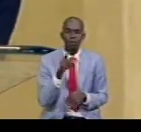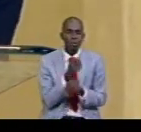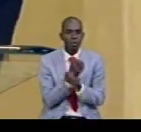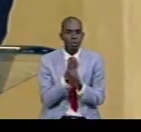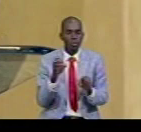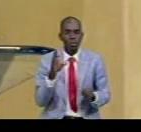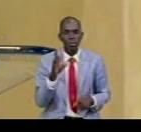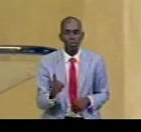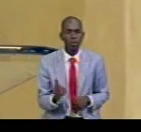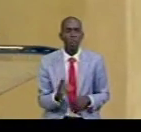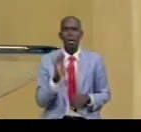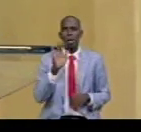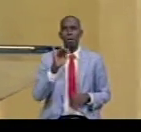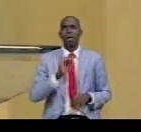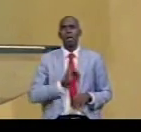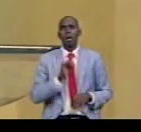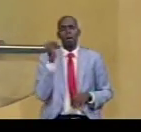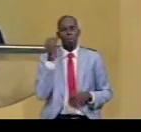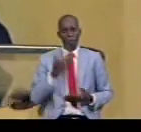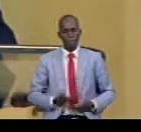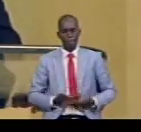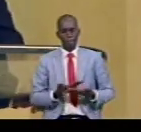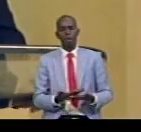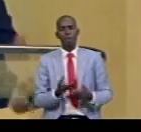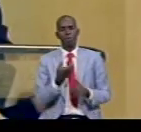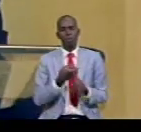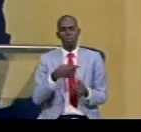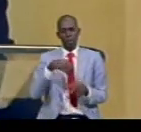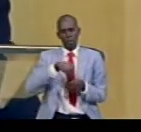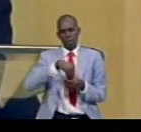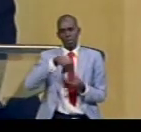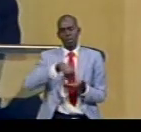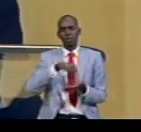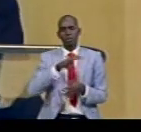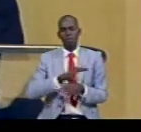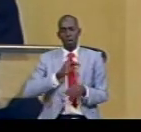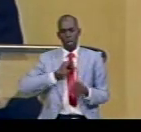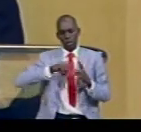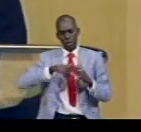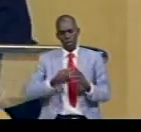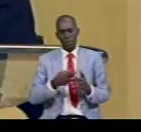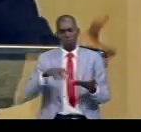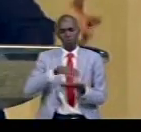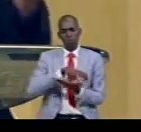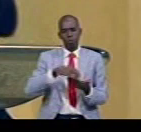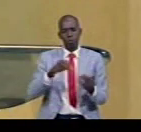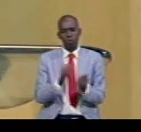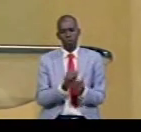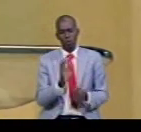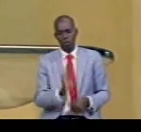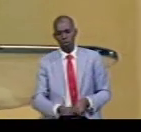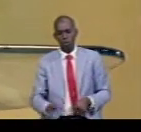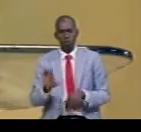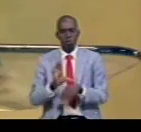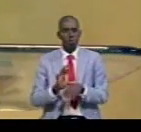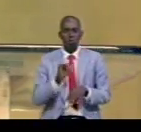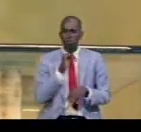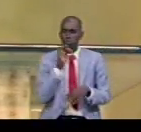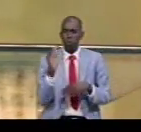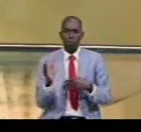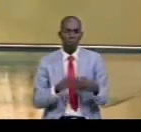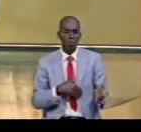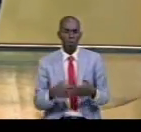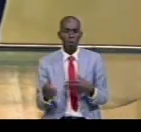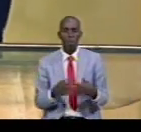in the church. I started from the children's church. Are you saved? That's what the Lord is asking you this morning. You have been coming all the years. You